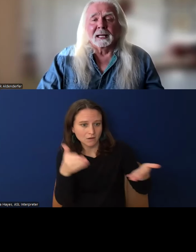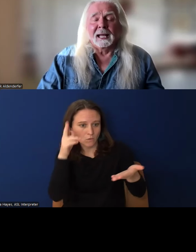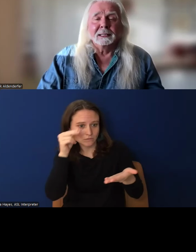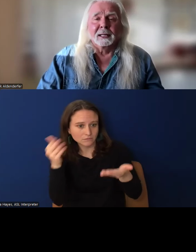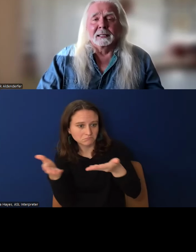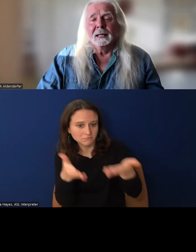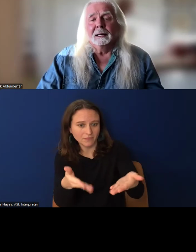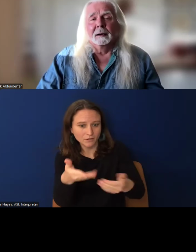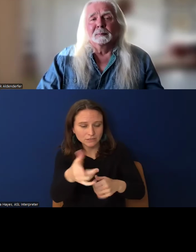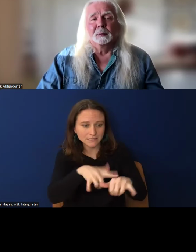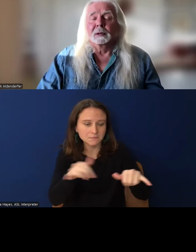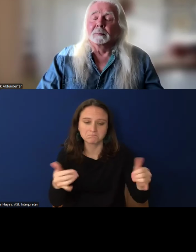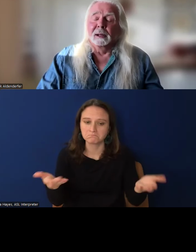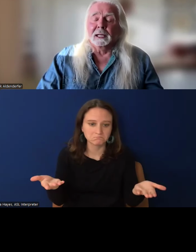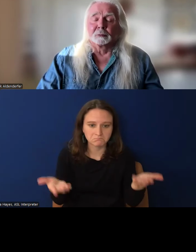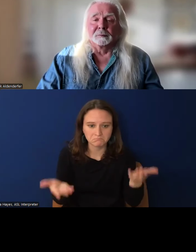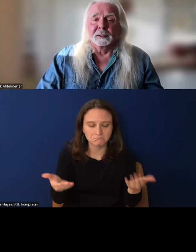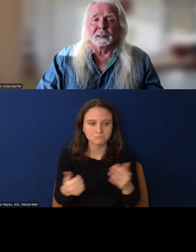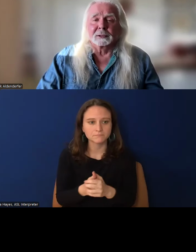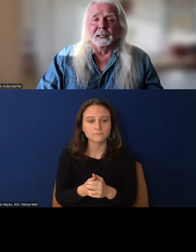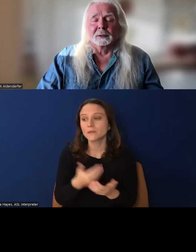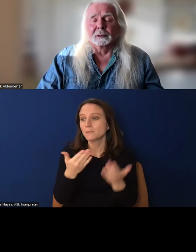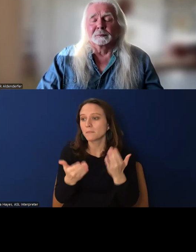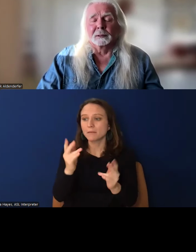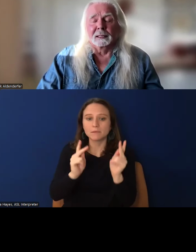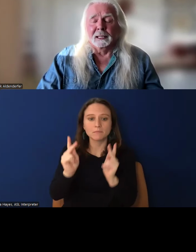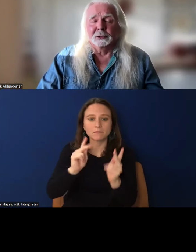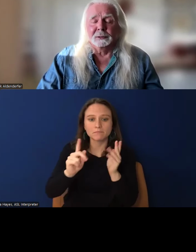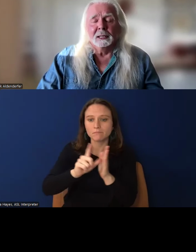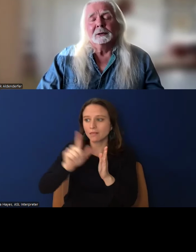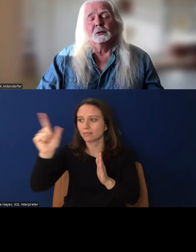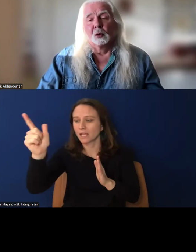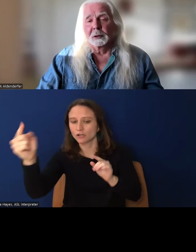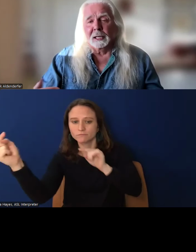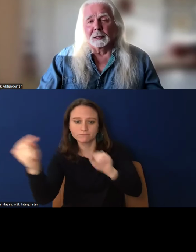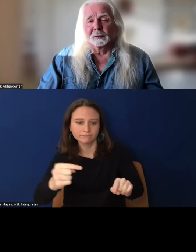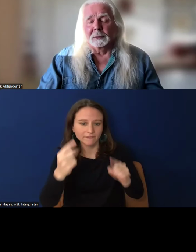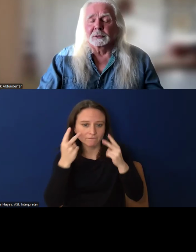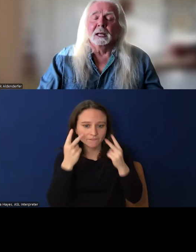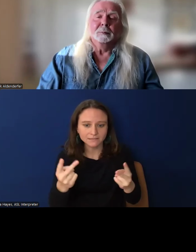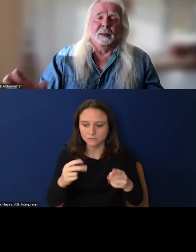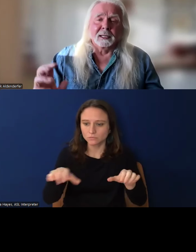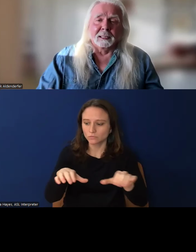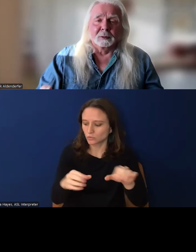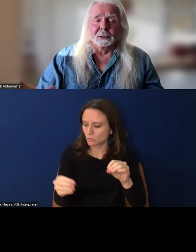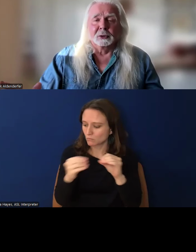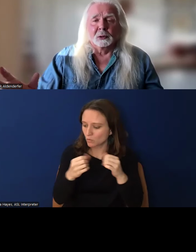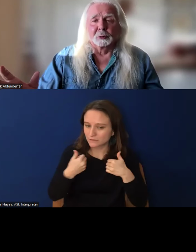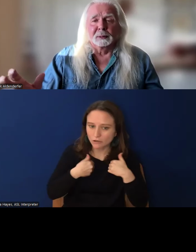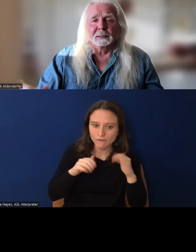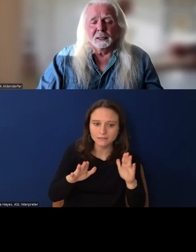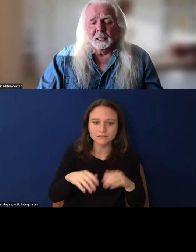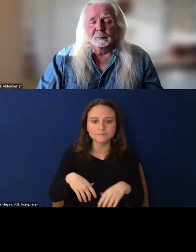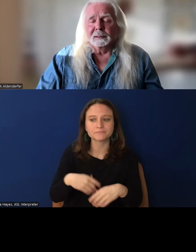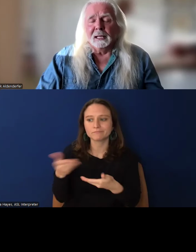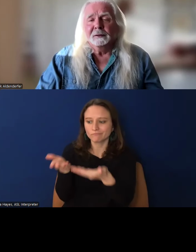be the case that people would come back and revisit the site on different occasions, do more sacrifices, place animals into other